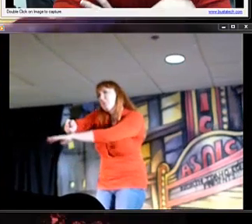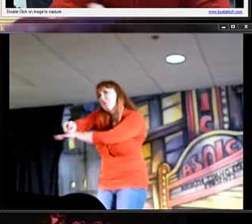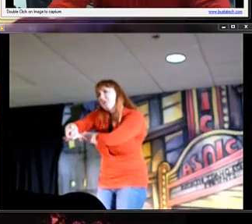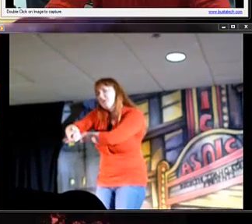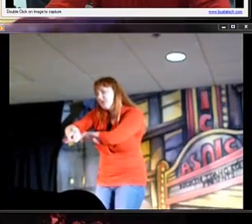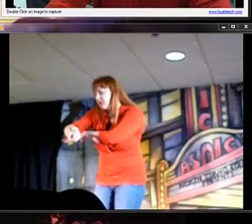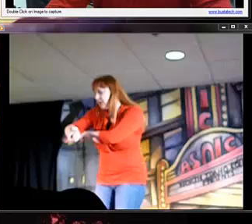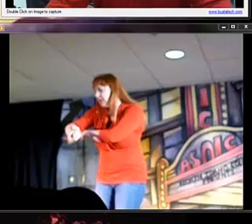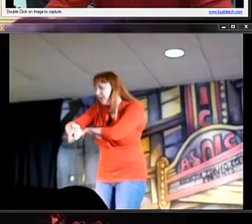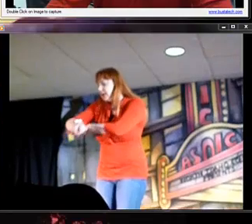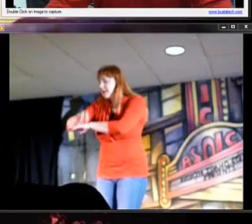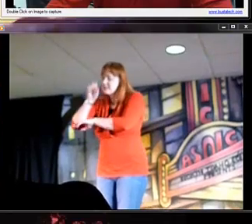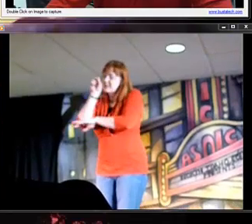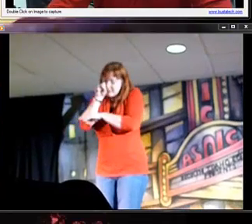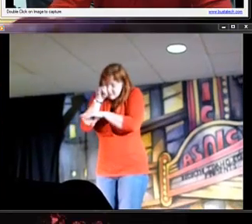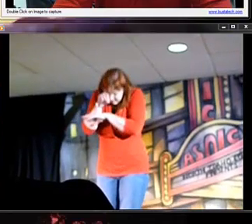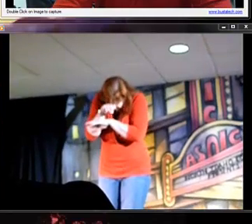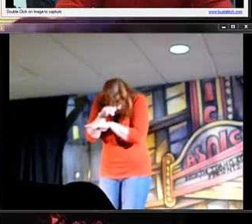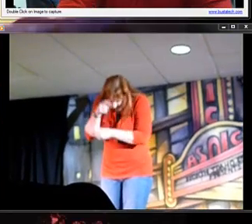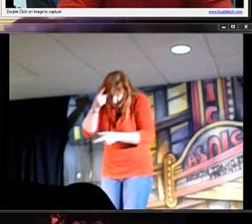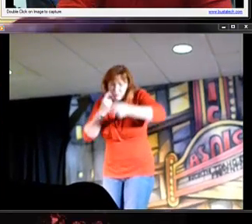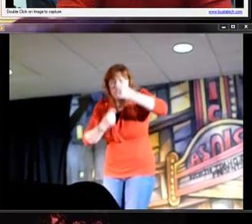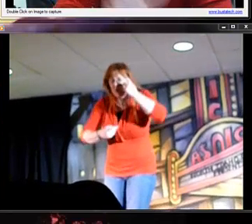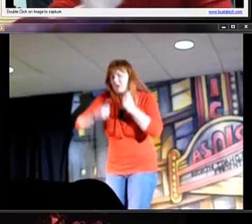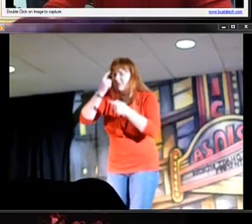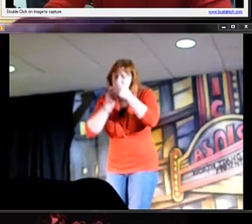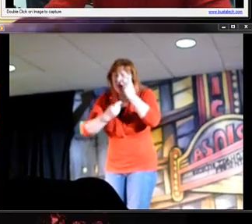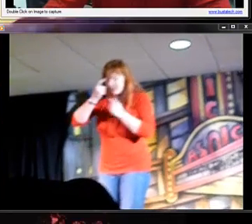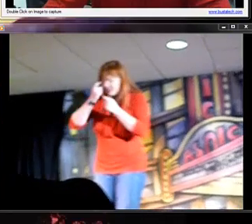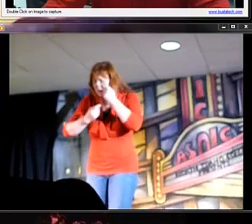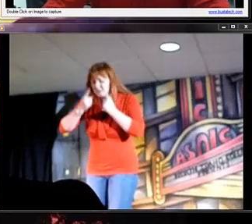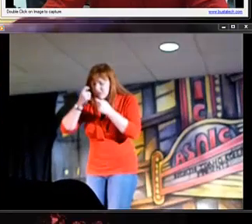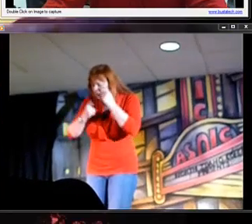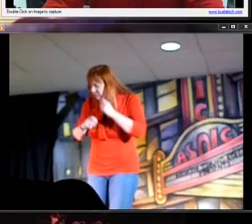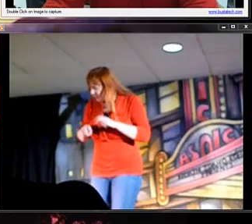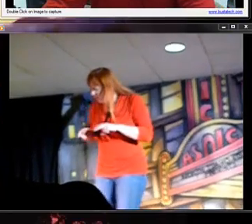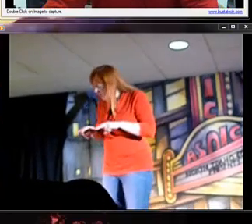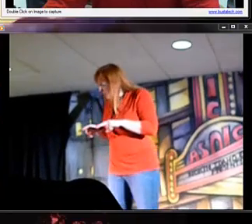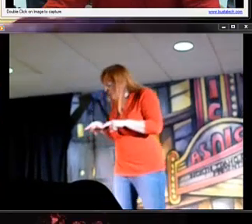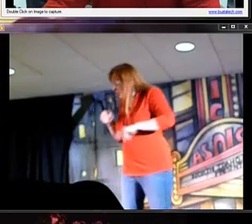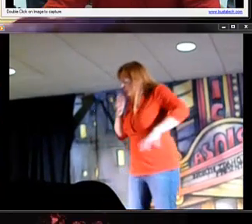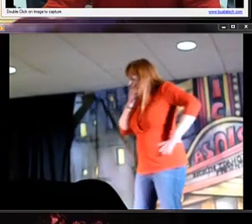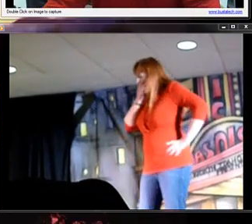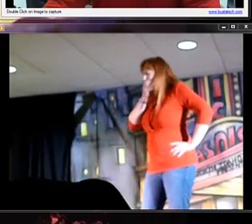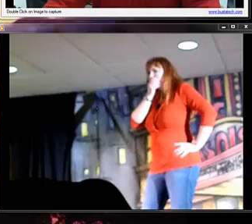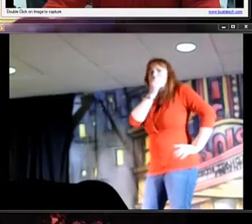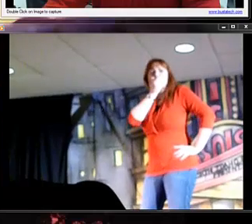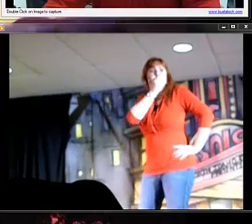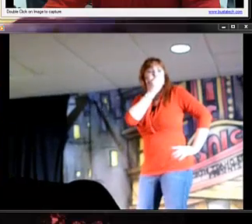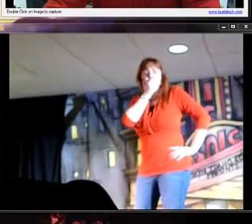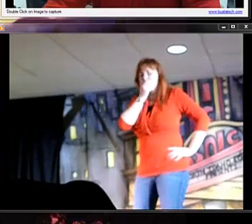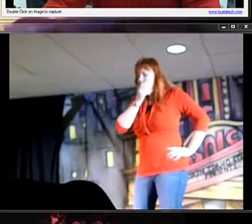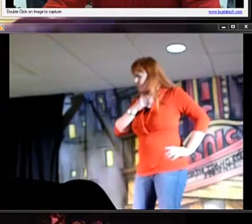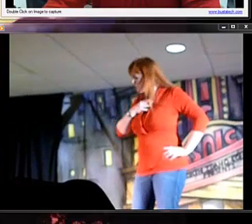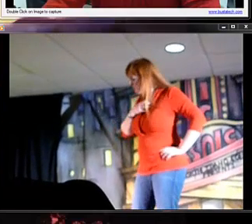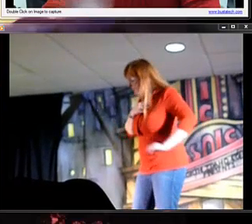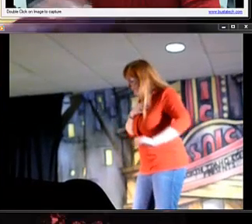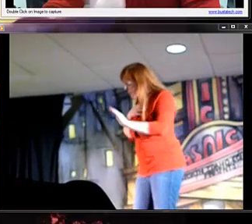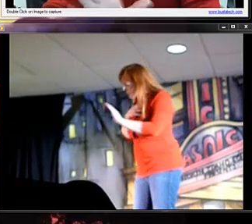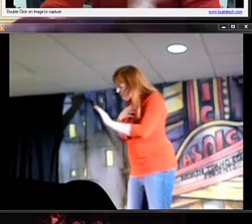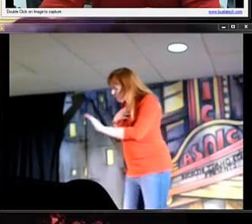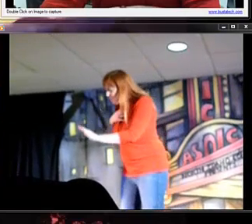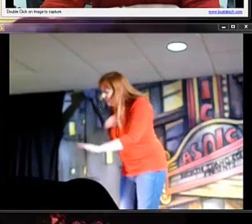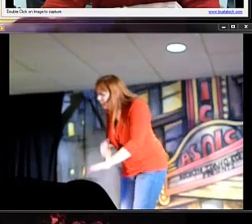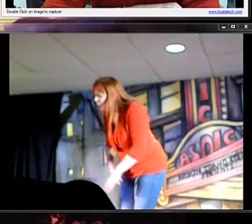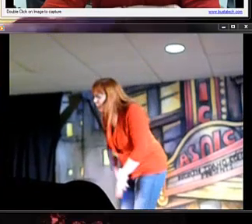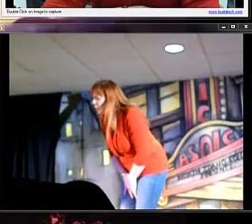who's doing what. I would say it's a pretty clear setup, so I'm adding that. Was there a clear transition